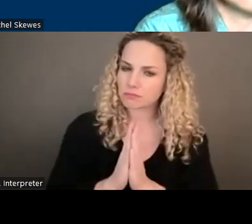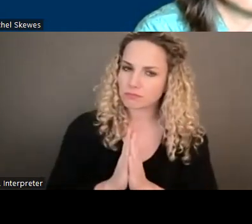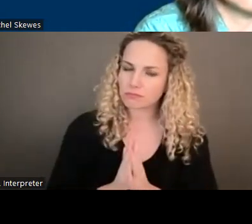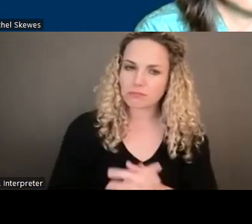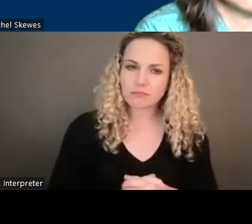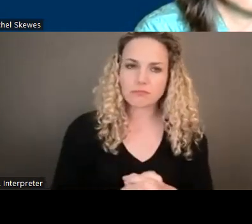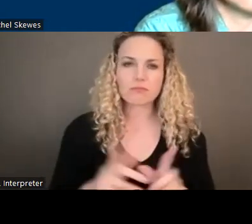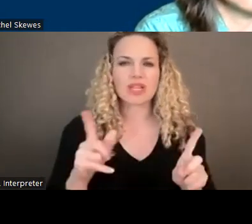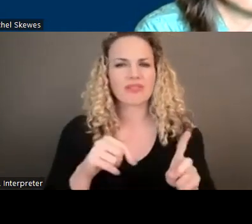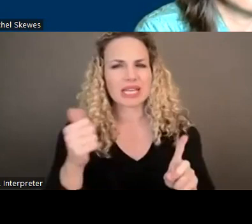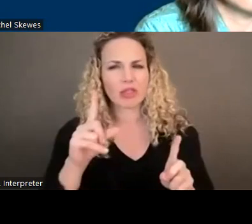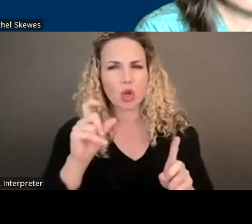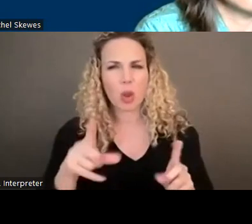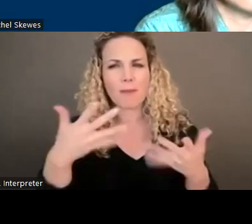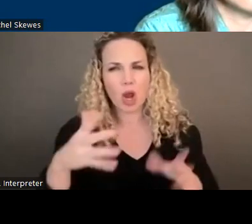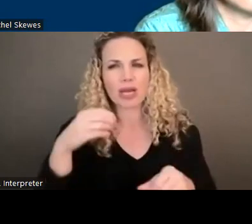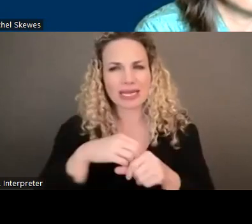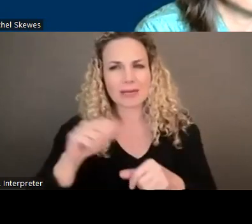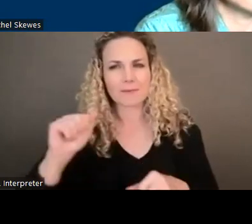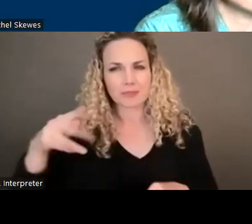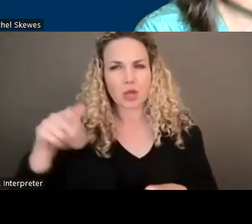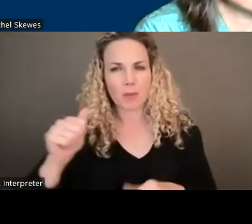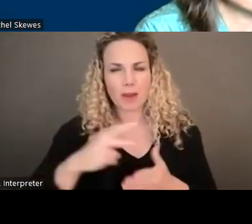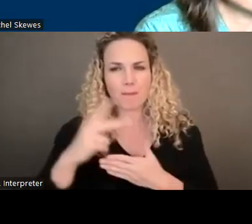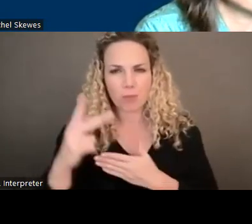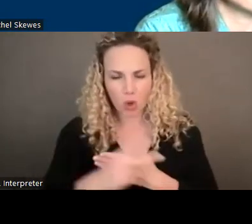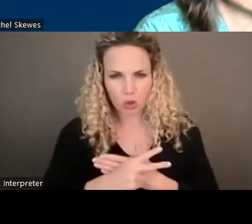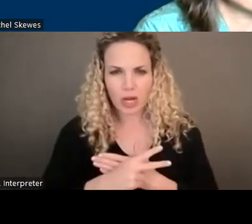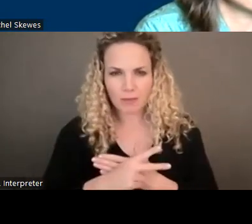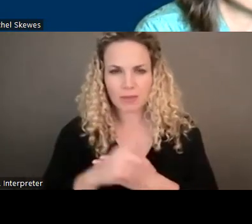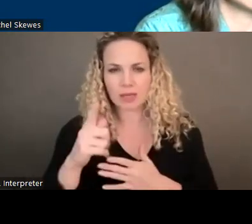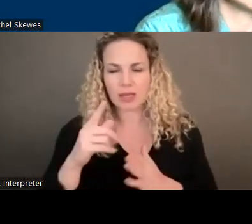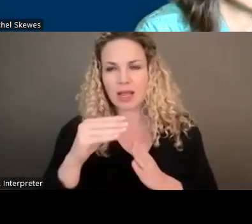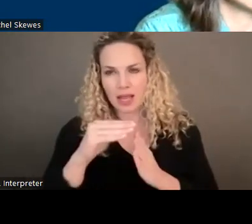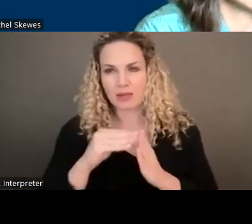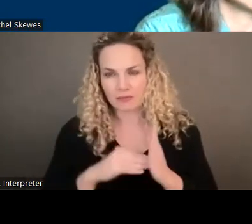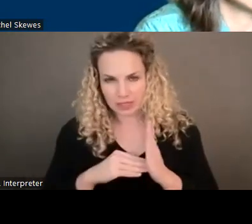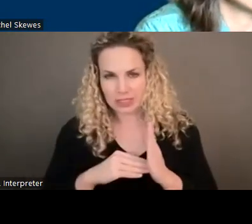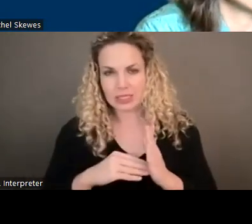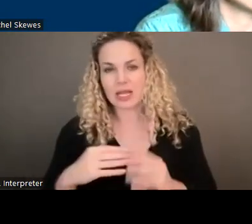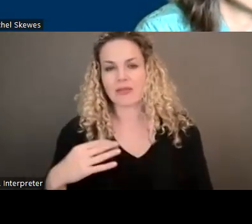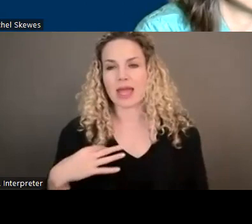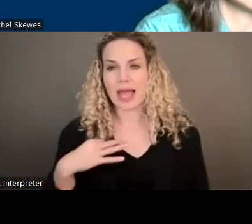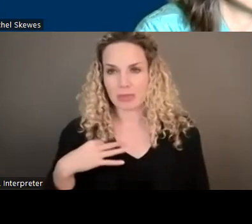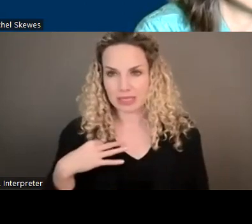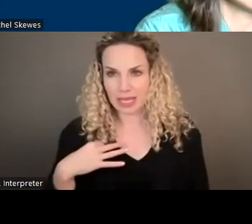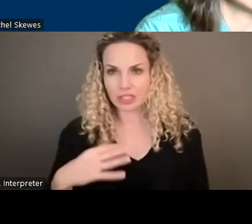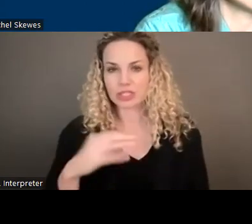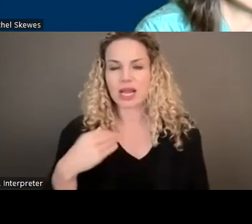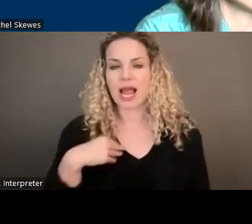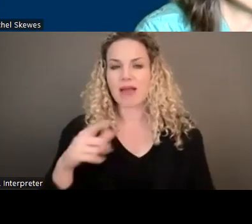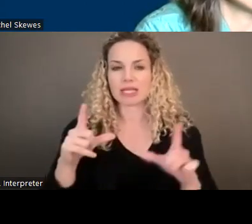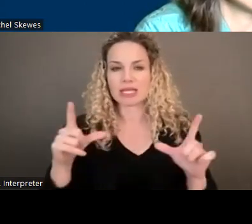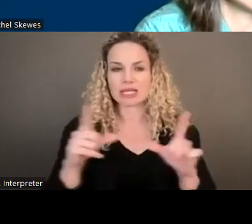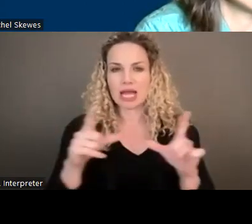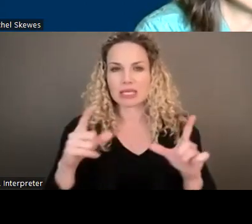Ujú. Ya llené la aplicación. Cuando llené la aplicación, yo tengo la licencia de 14 niños. Sí. En ese momento